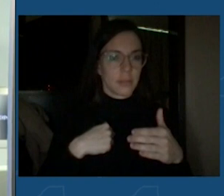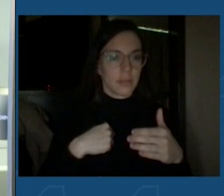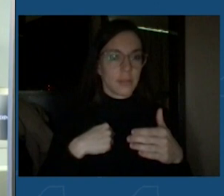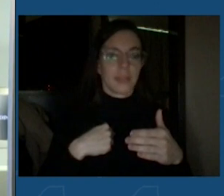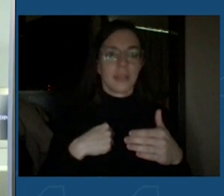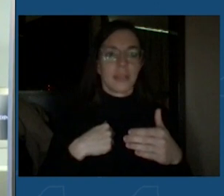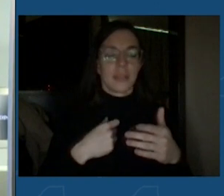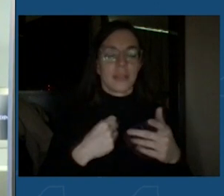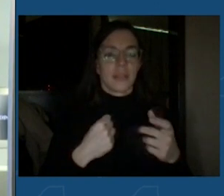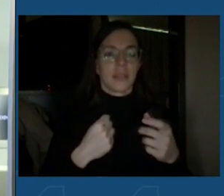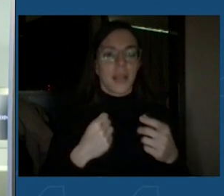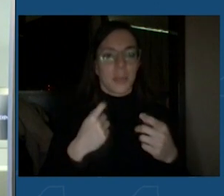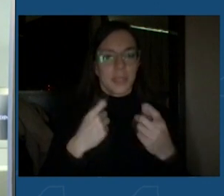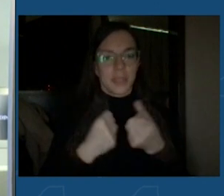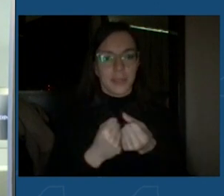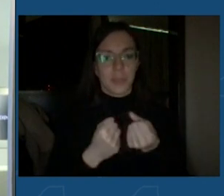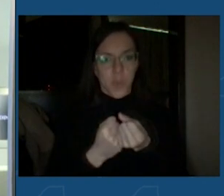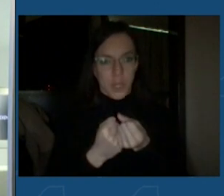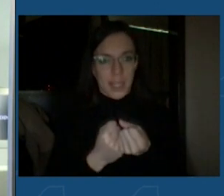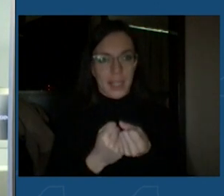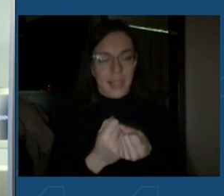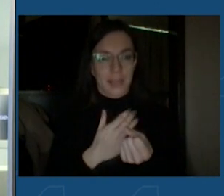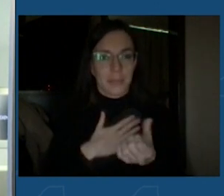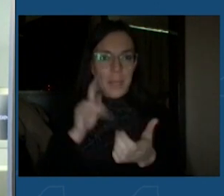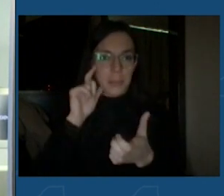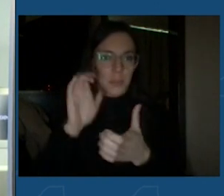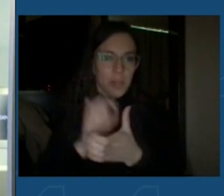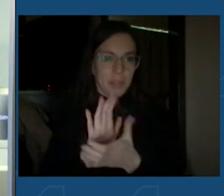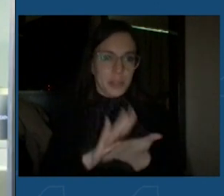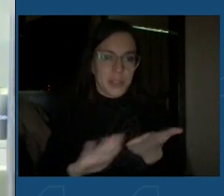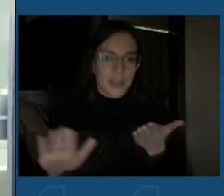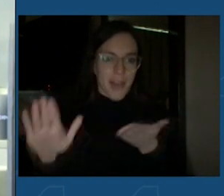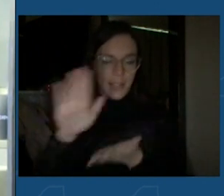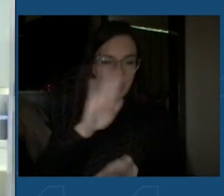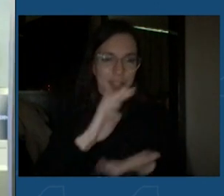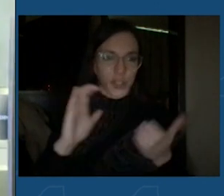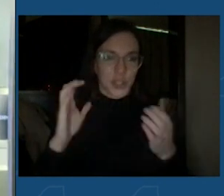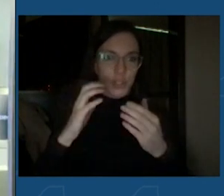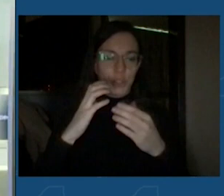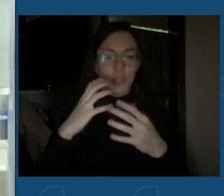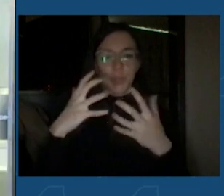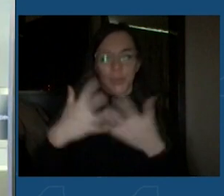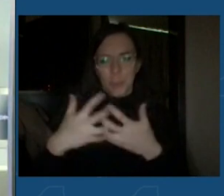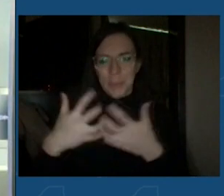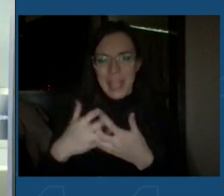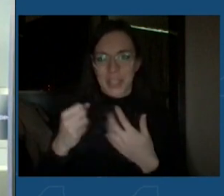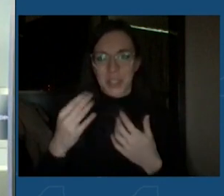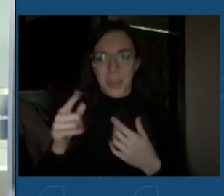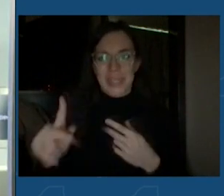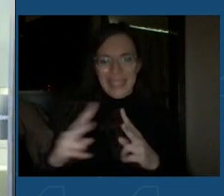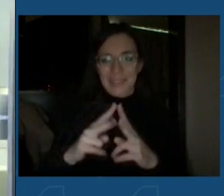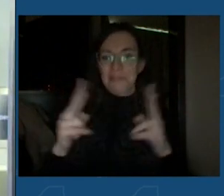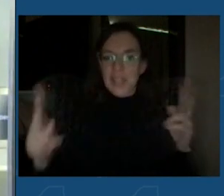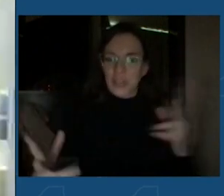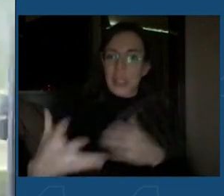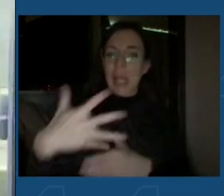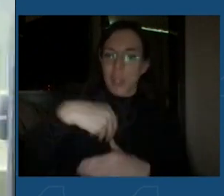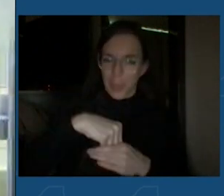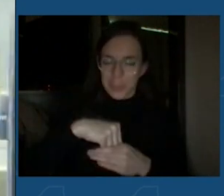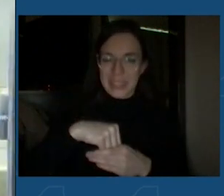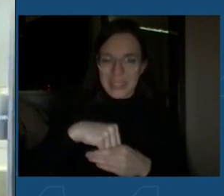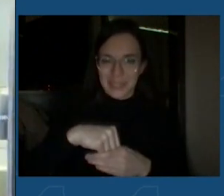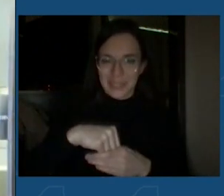So, well, as I said, he's, Mayor Adams is very inclusive. Very inclusive. Thank